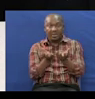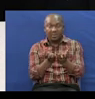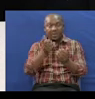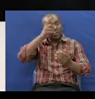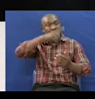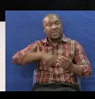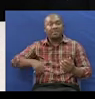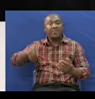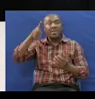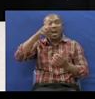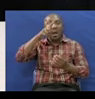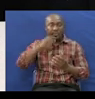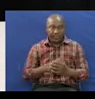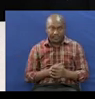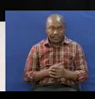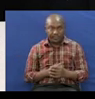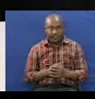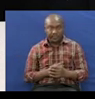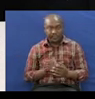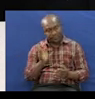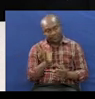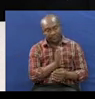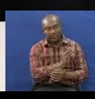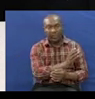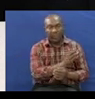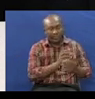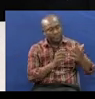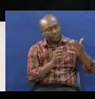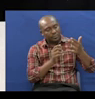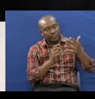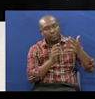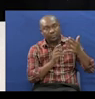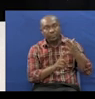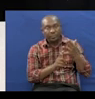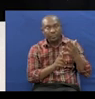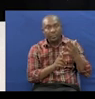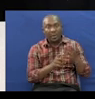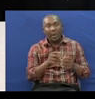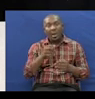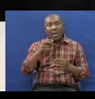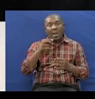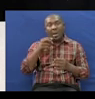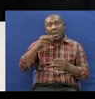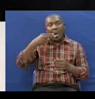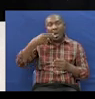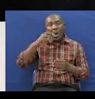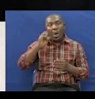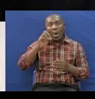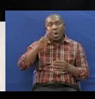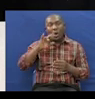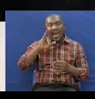On the points of the curved horizon, a horizon is the meeting zone